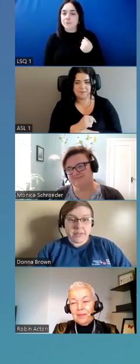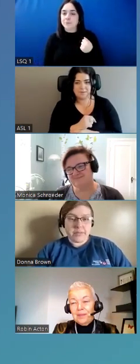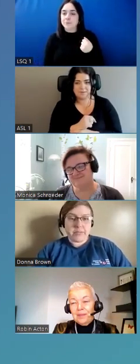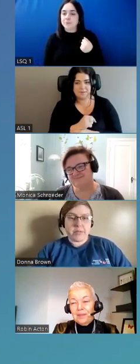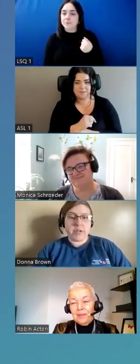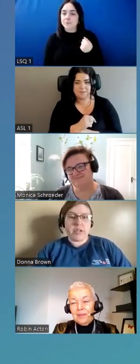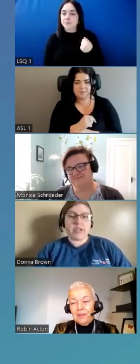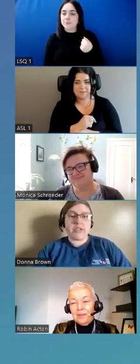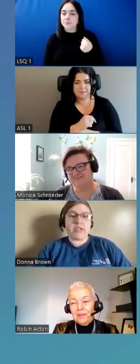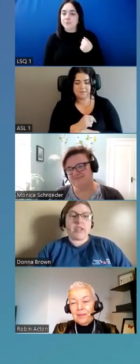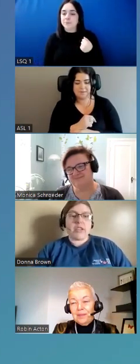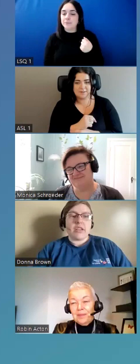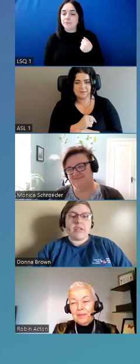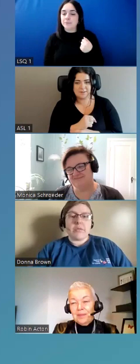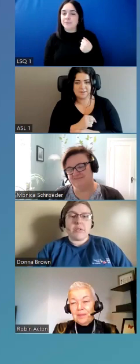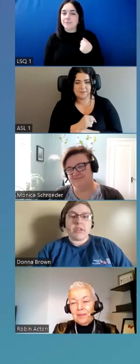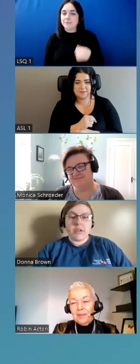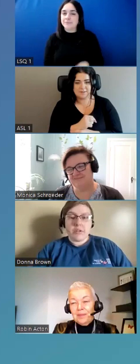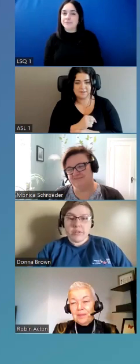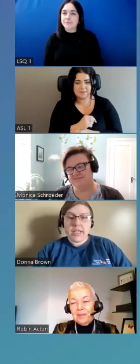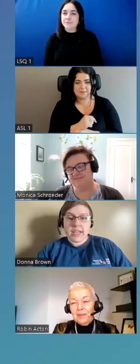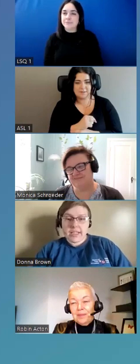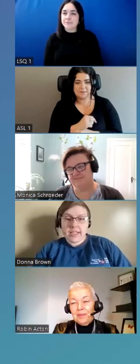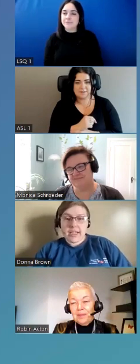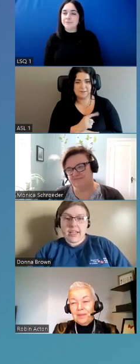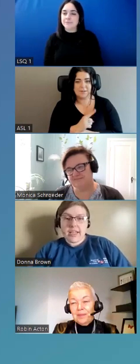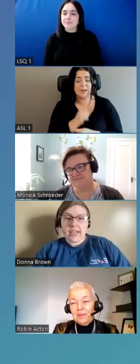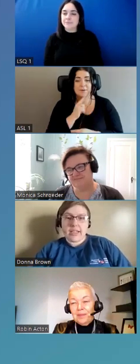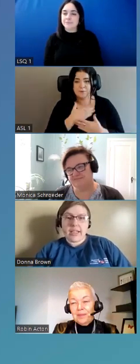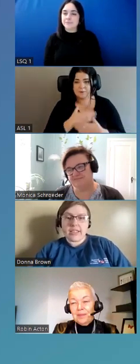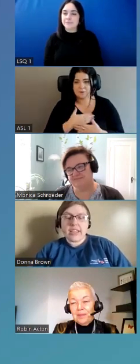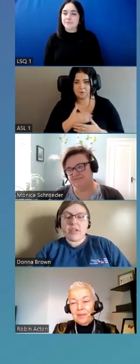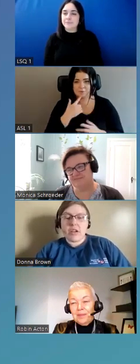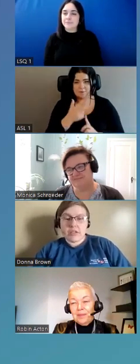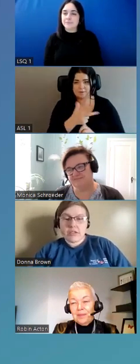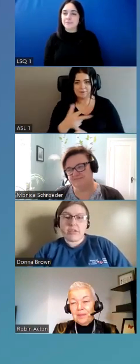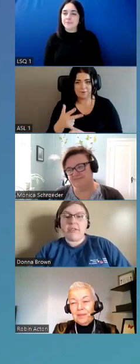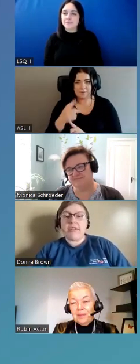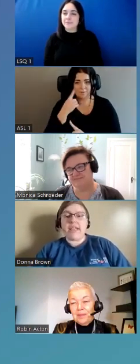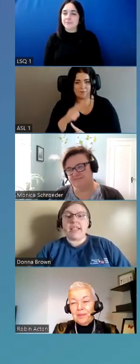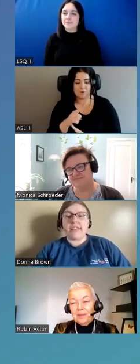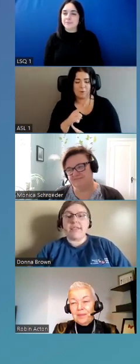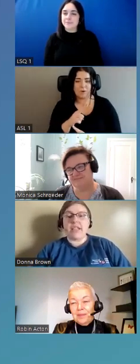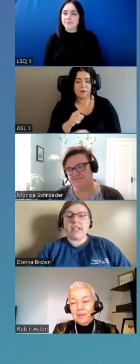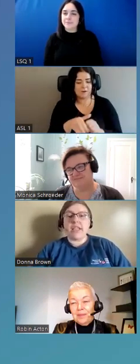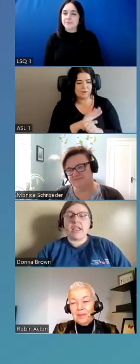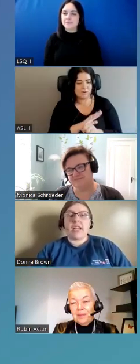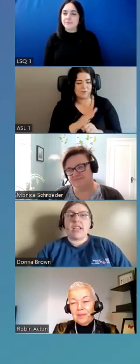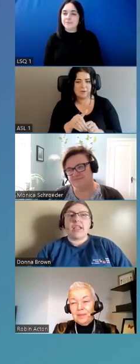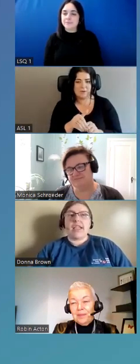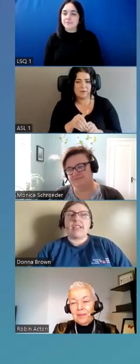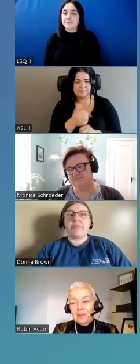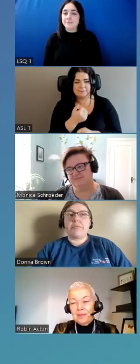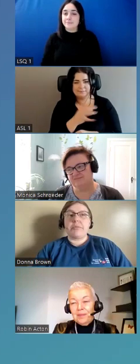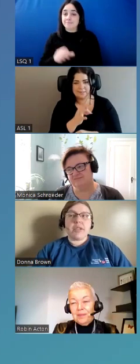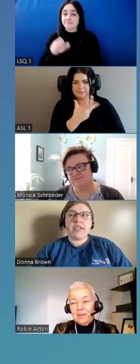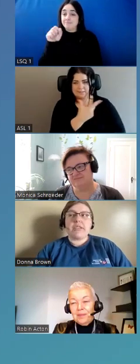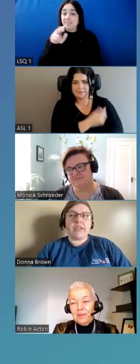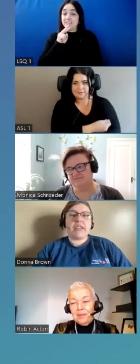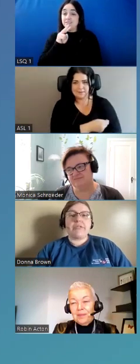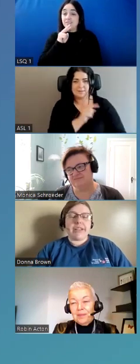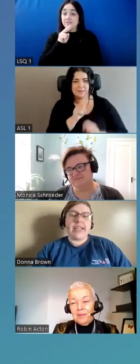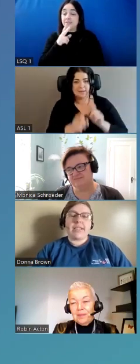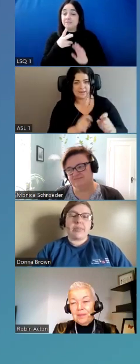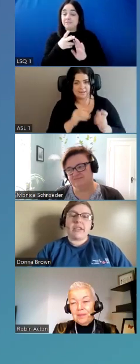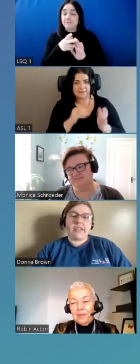been filmed for the COVID-19 asking doctors for COVID-19 vaccine. It's a